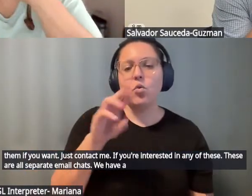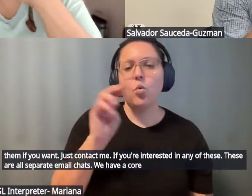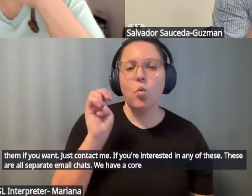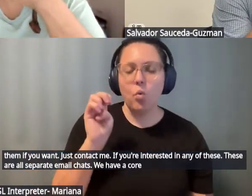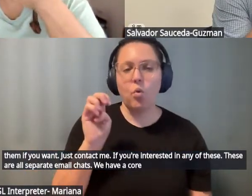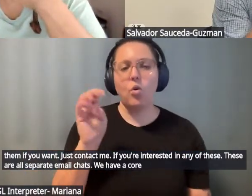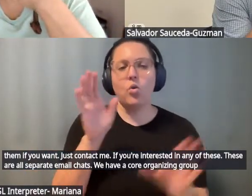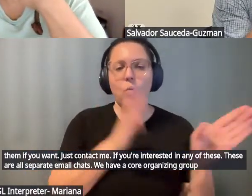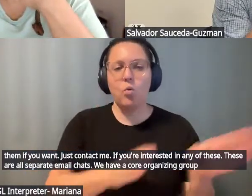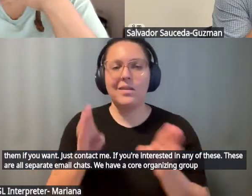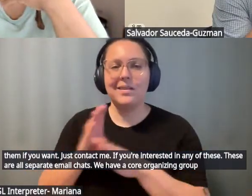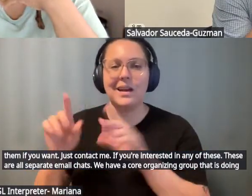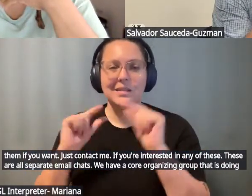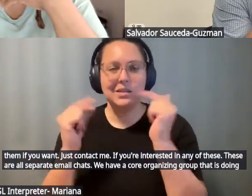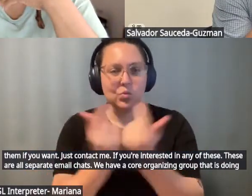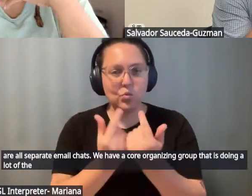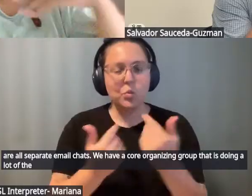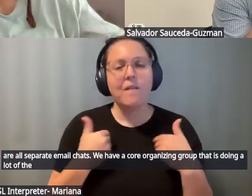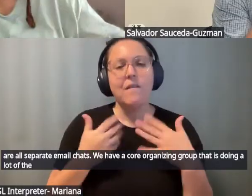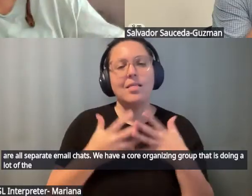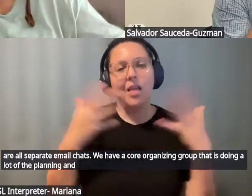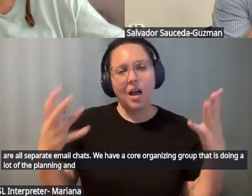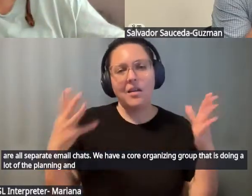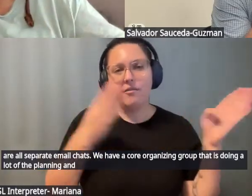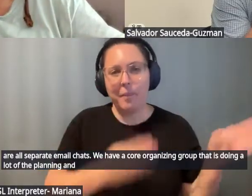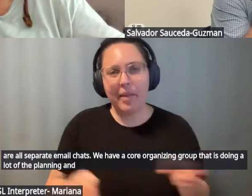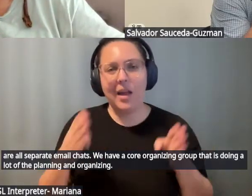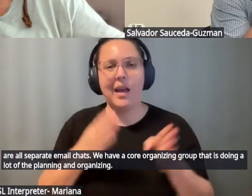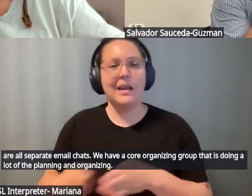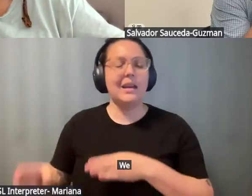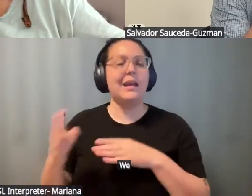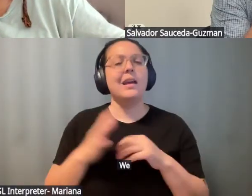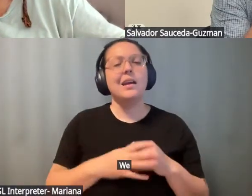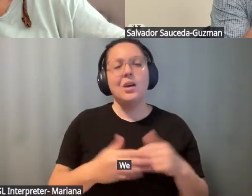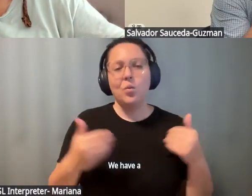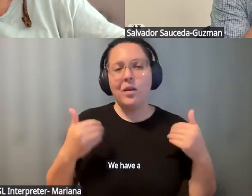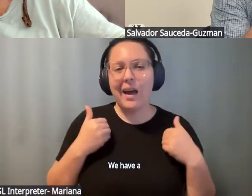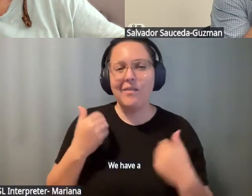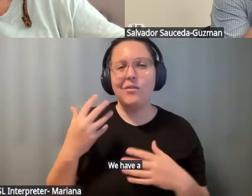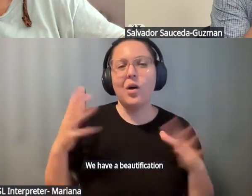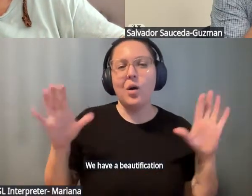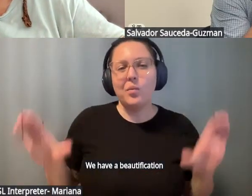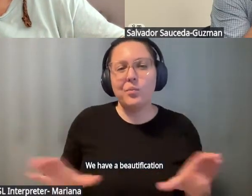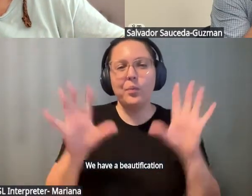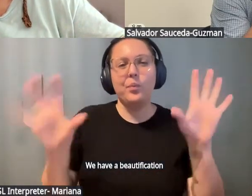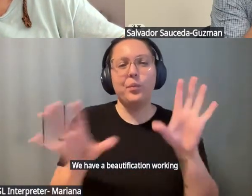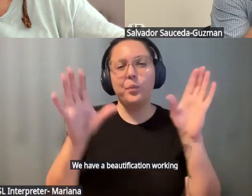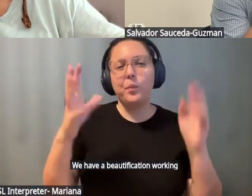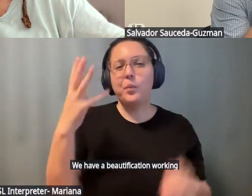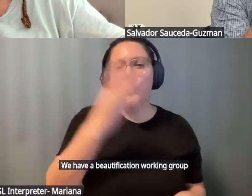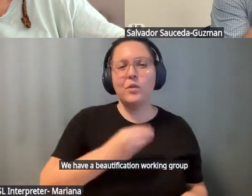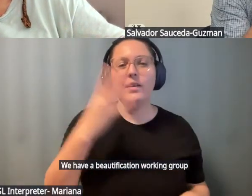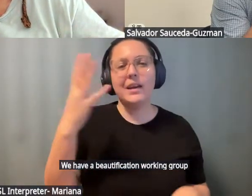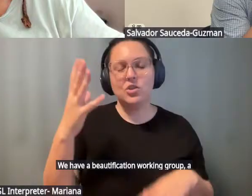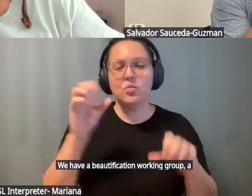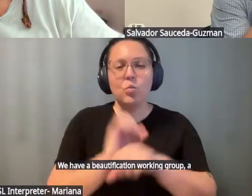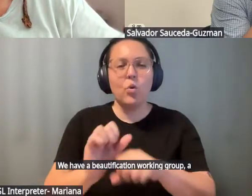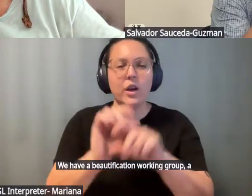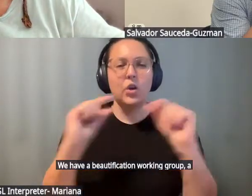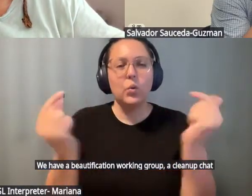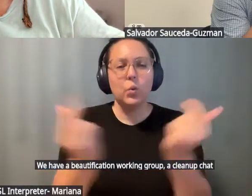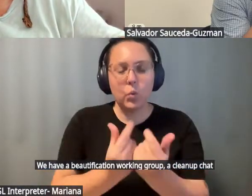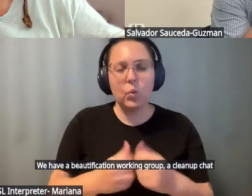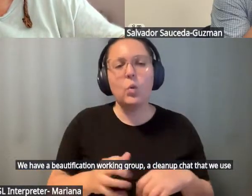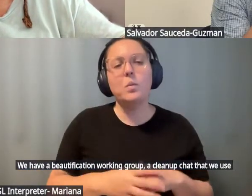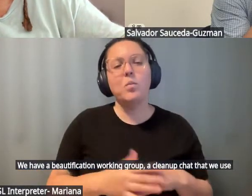group that is doing a lot of the planning and organizing. We have a beautification working group, a cleanup chat that we use